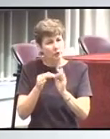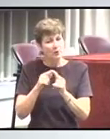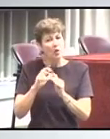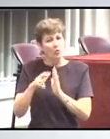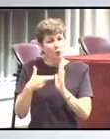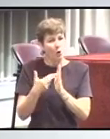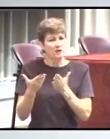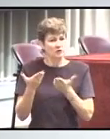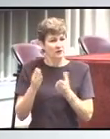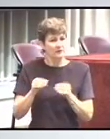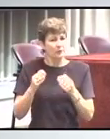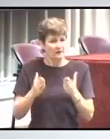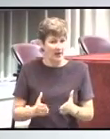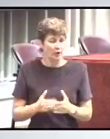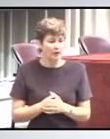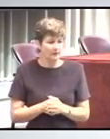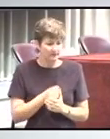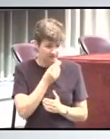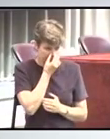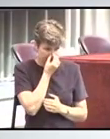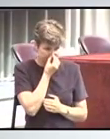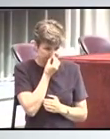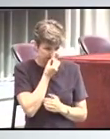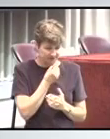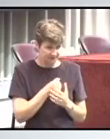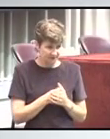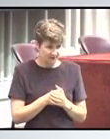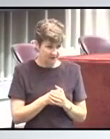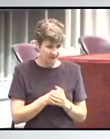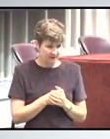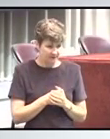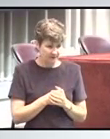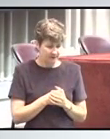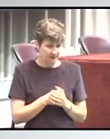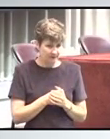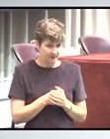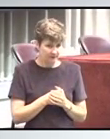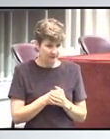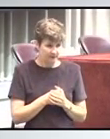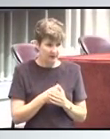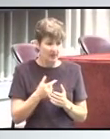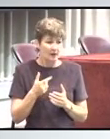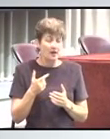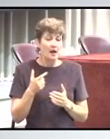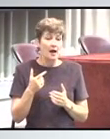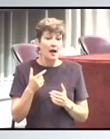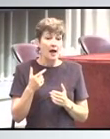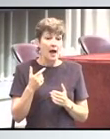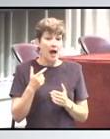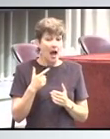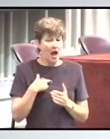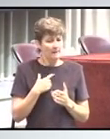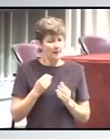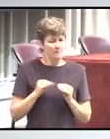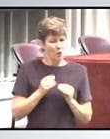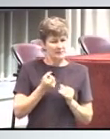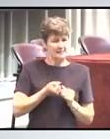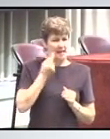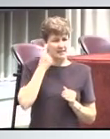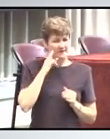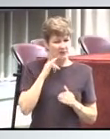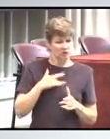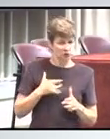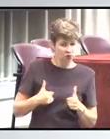role of the service provider. We also, after I got a better sense of some of the